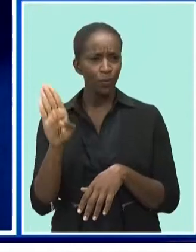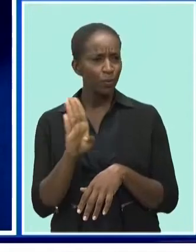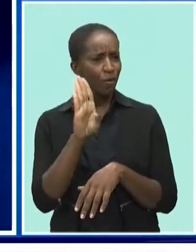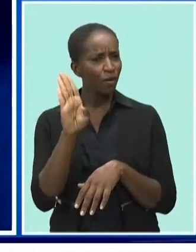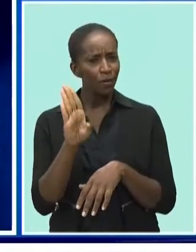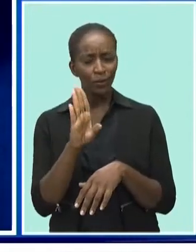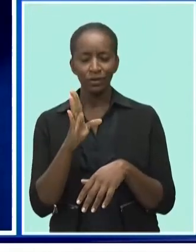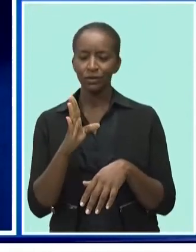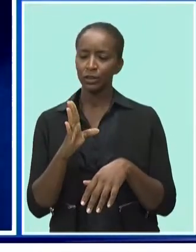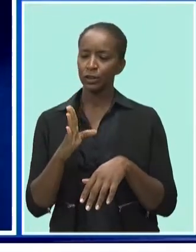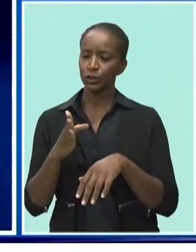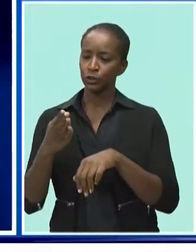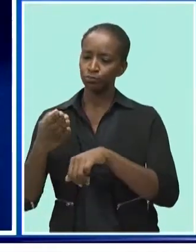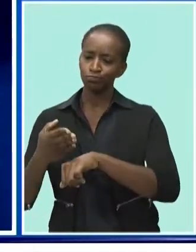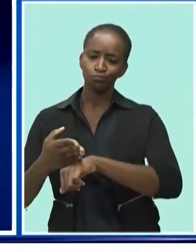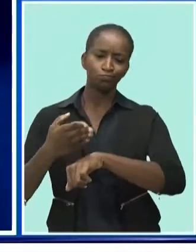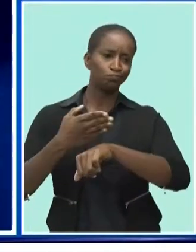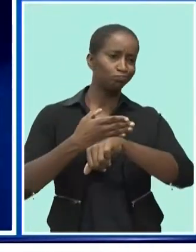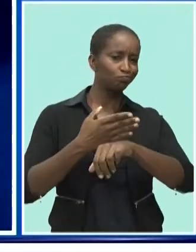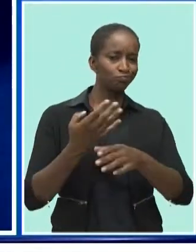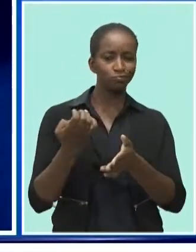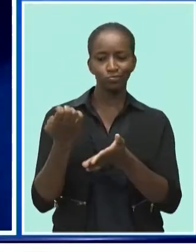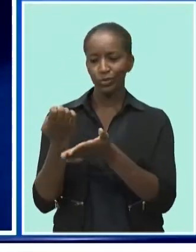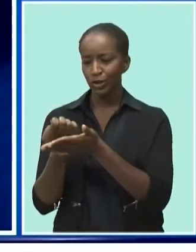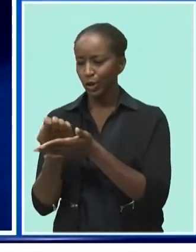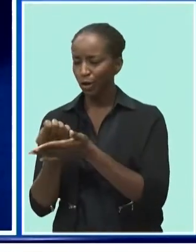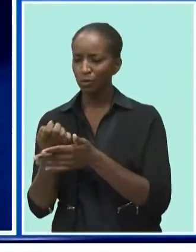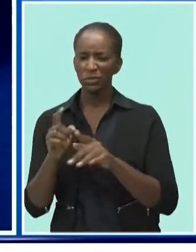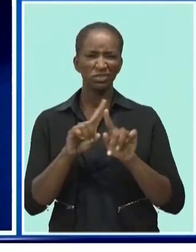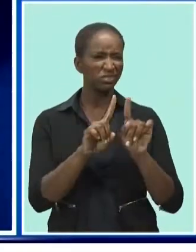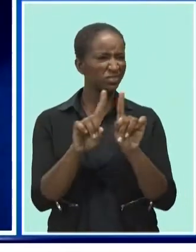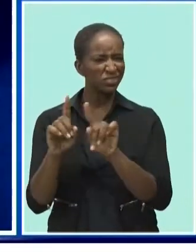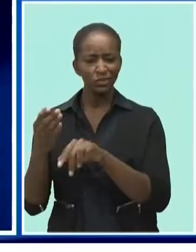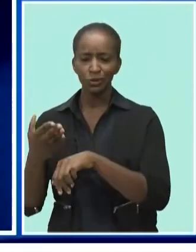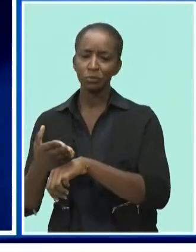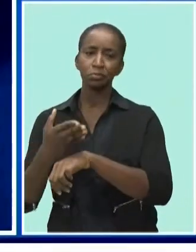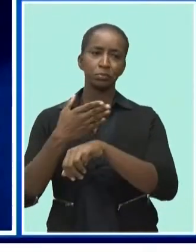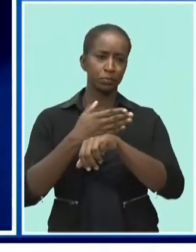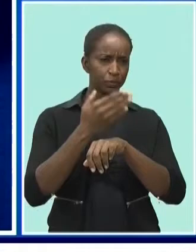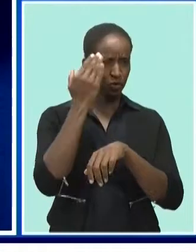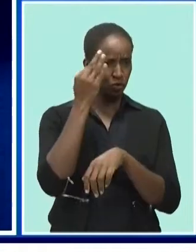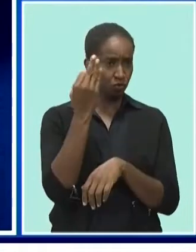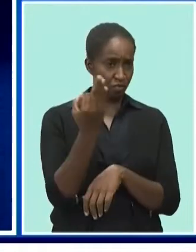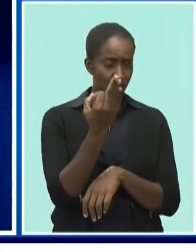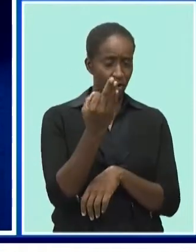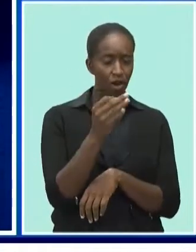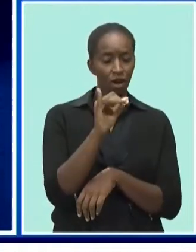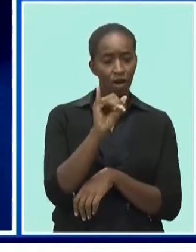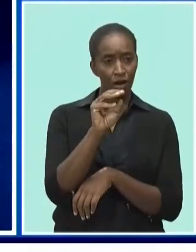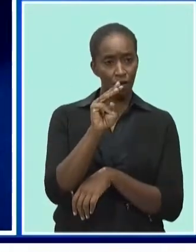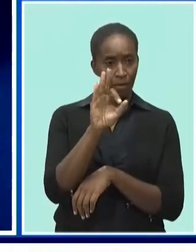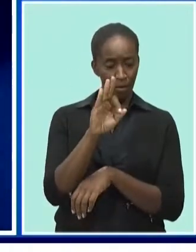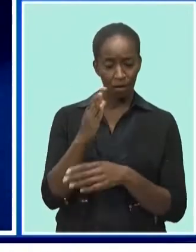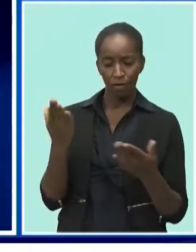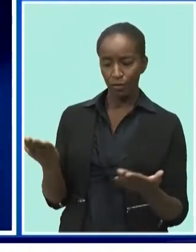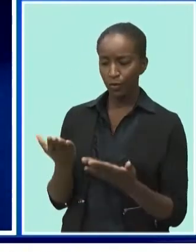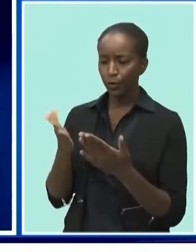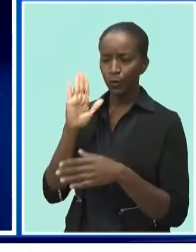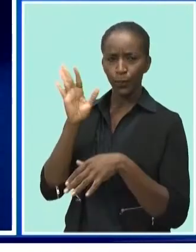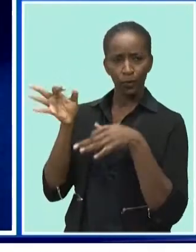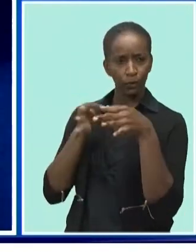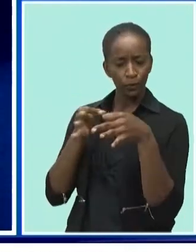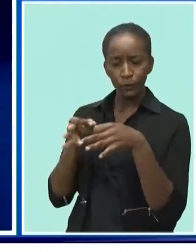I think you will hear that from independent parties on Friday when the IMF mission concludes